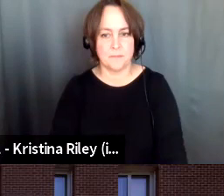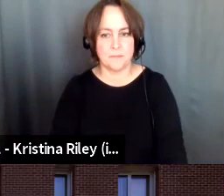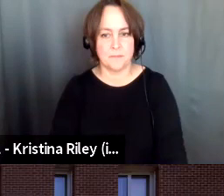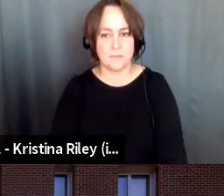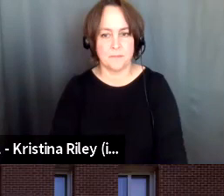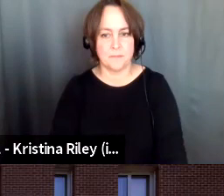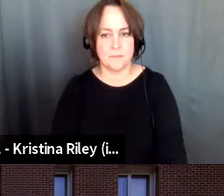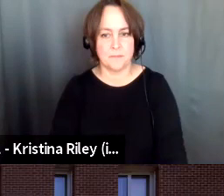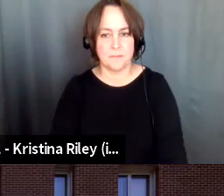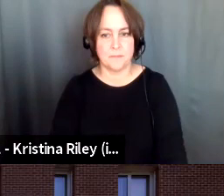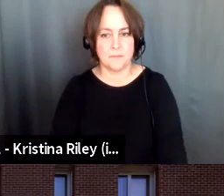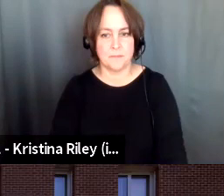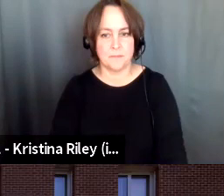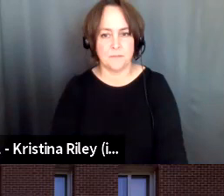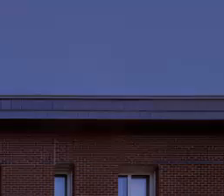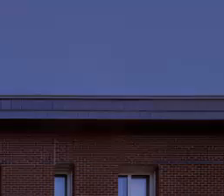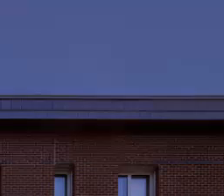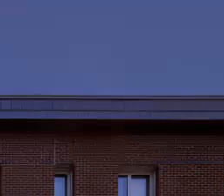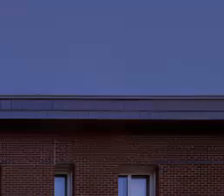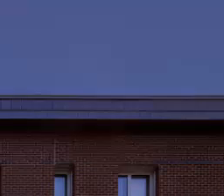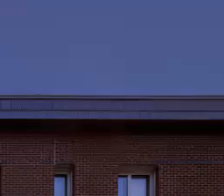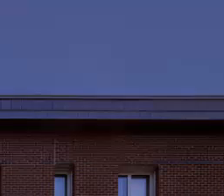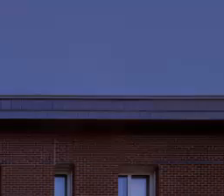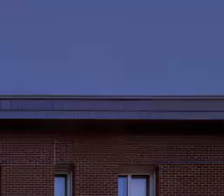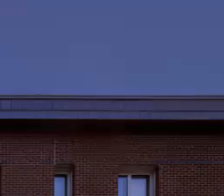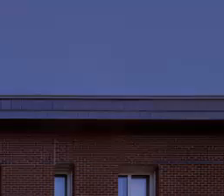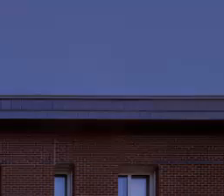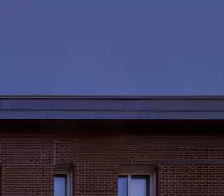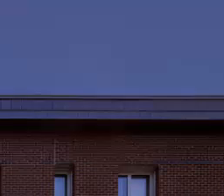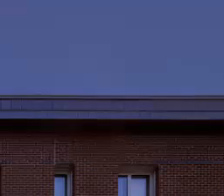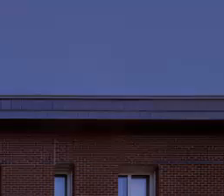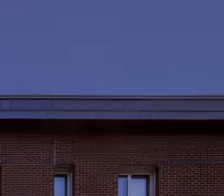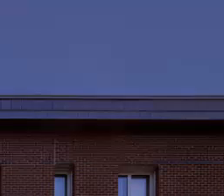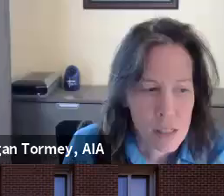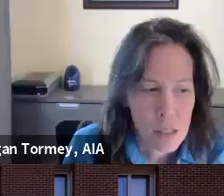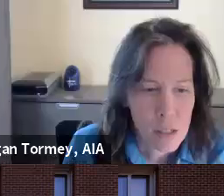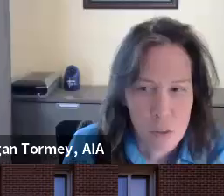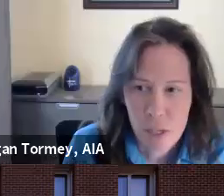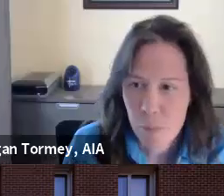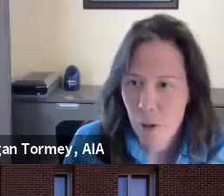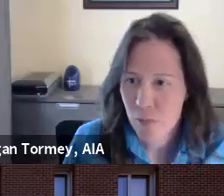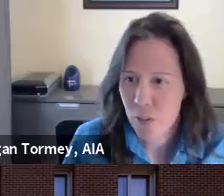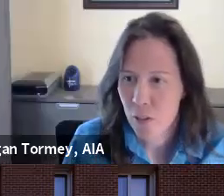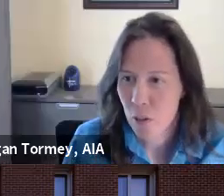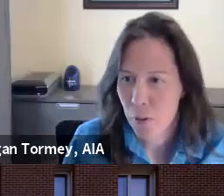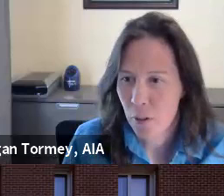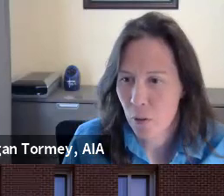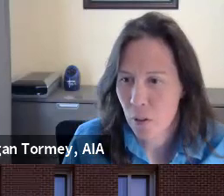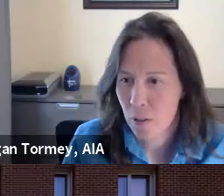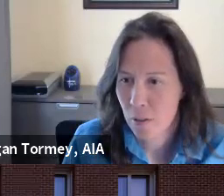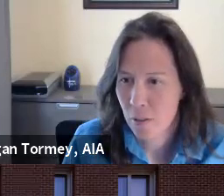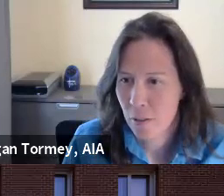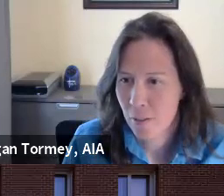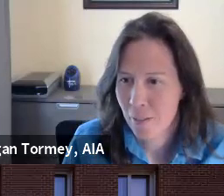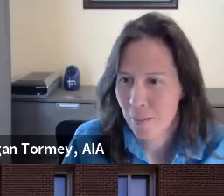while walking and signing. The grade here slopes, and do I need to pause for the interpreter,